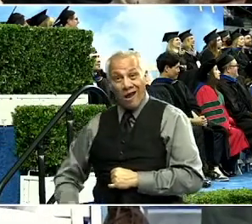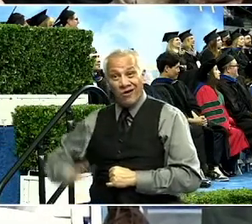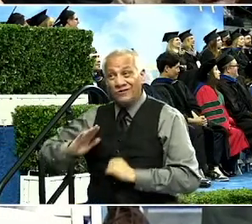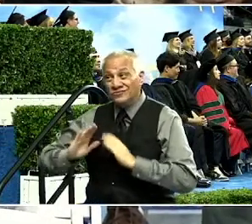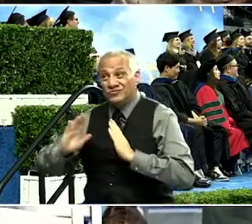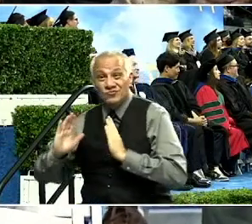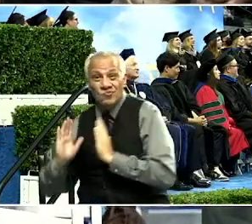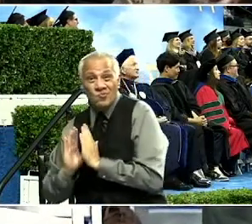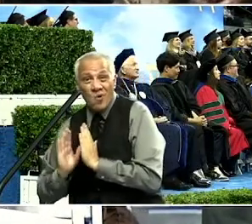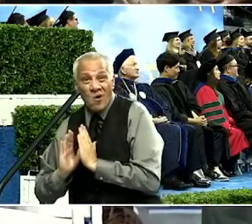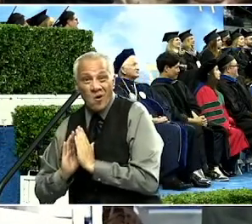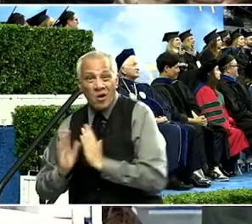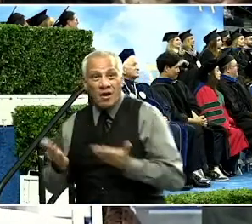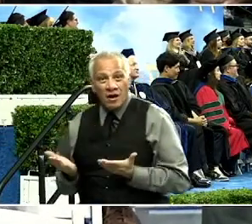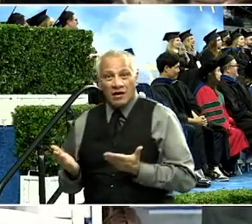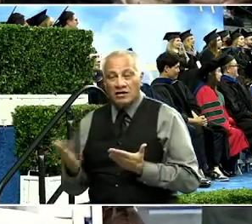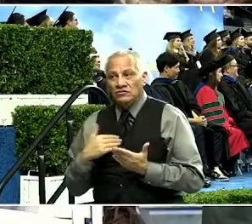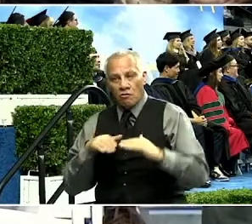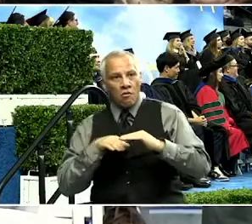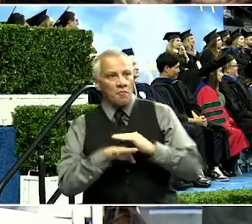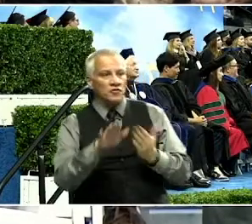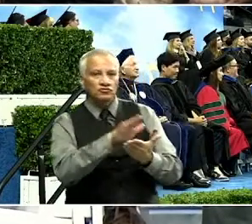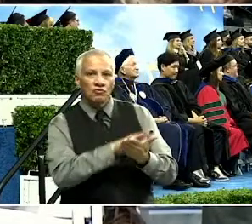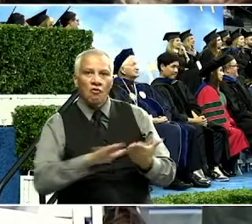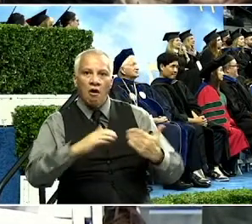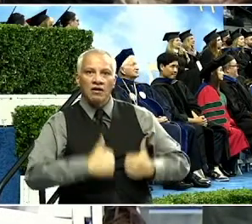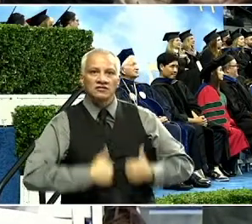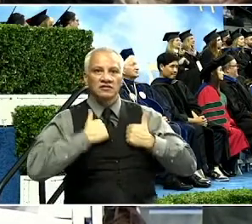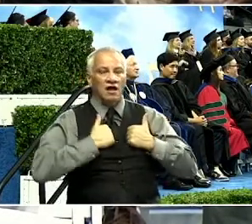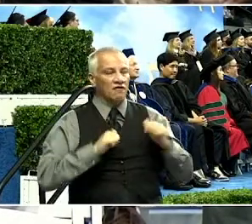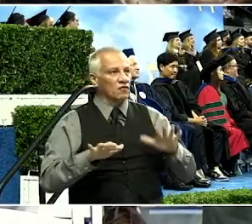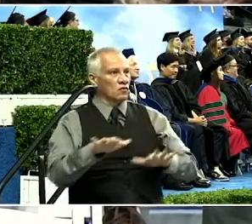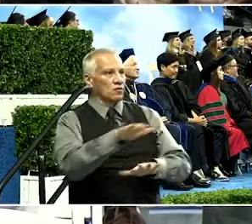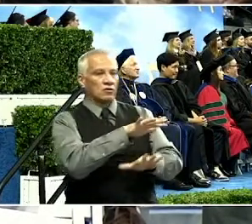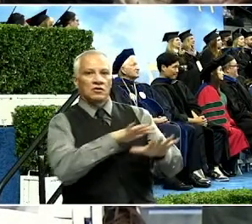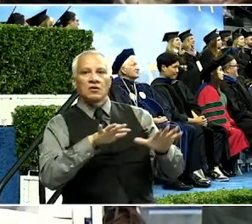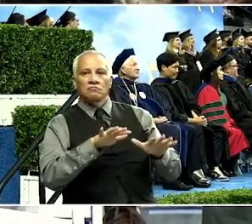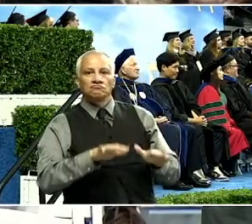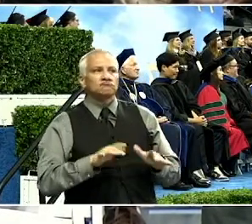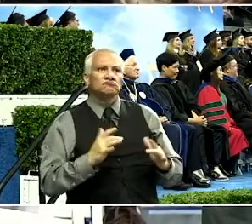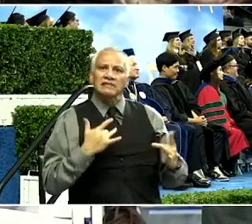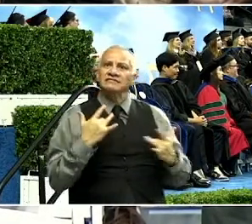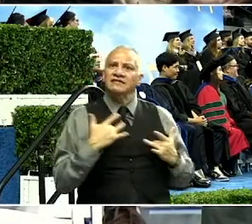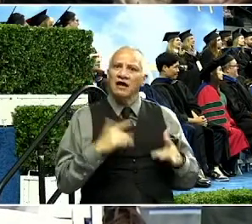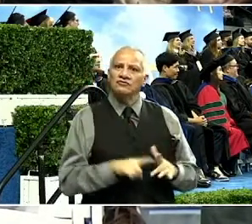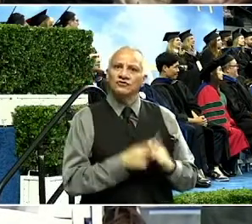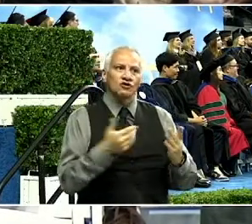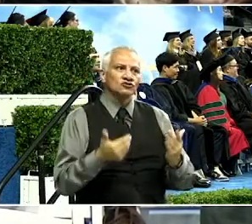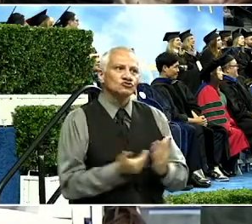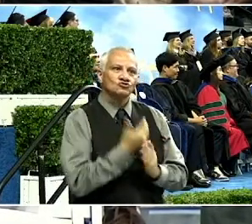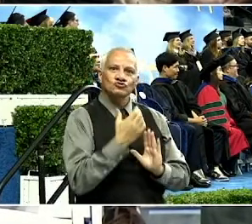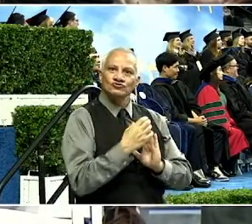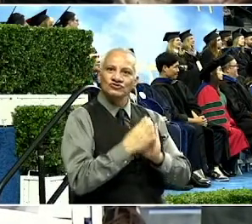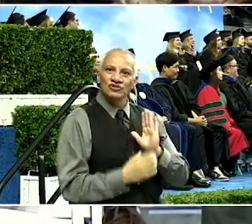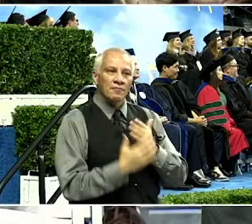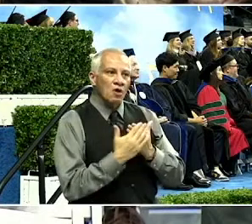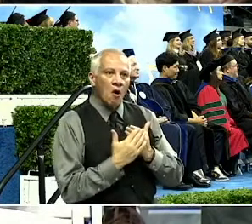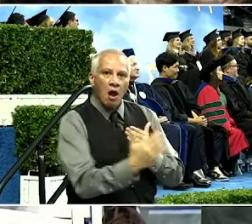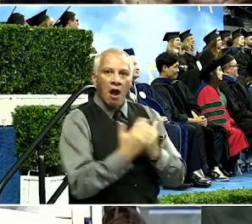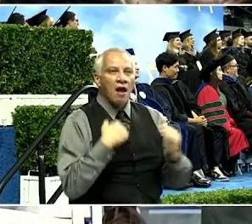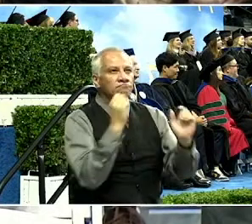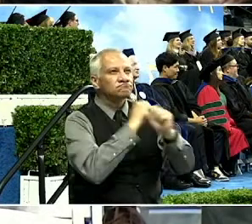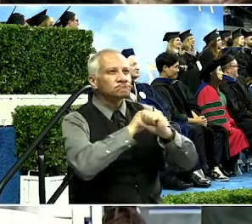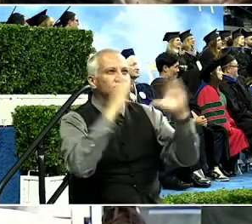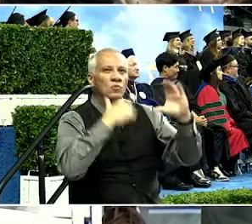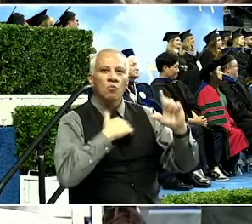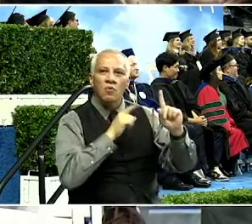thinking about how to navigate college life. While I was excited to start a new chapter in my life, and had so many ideas about what I